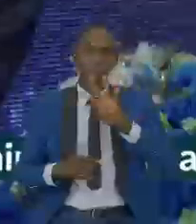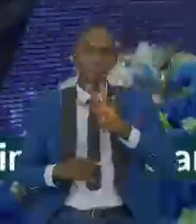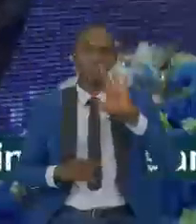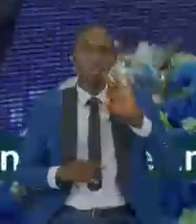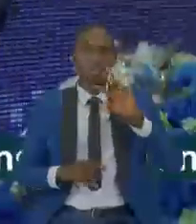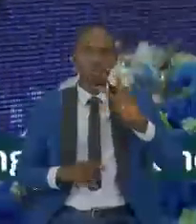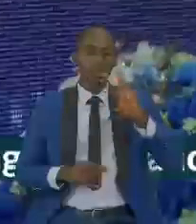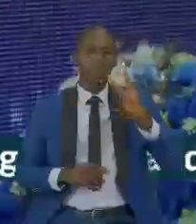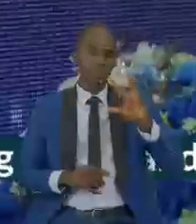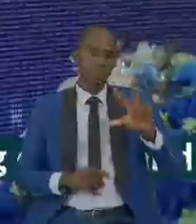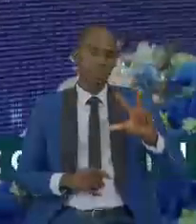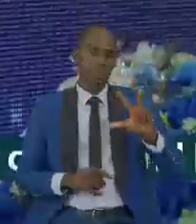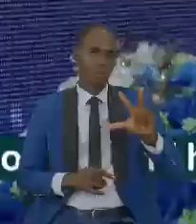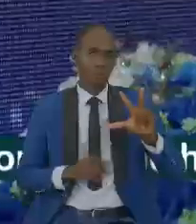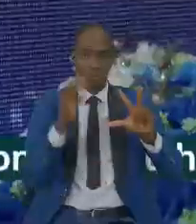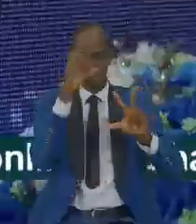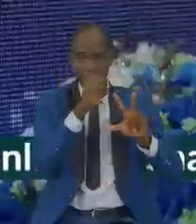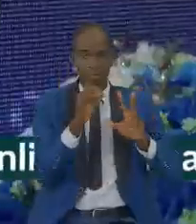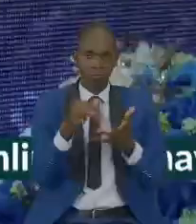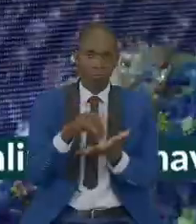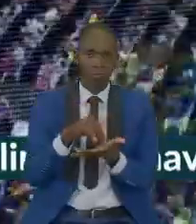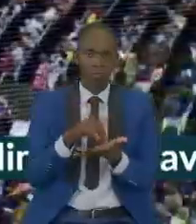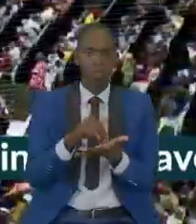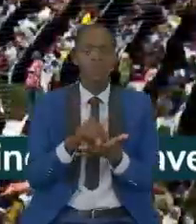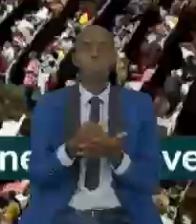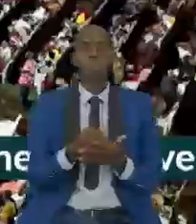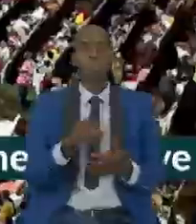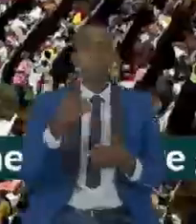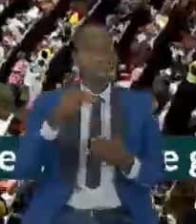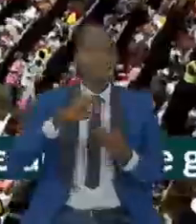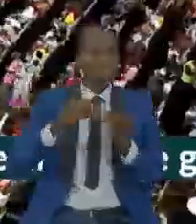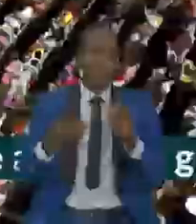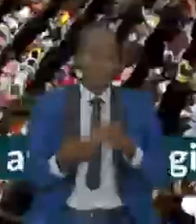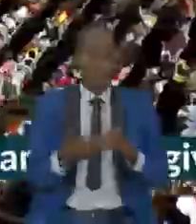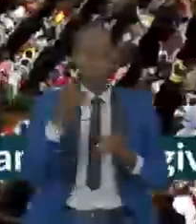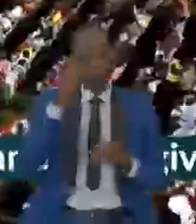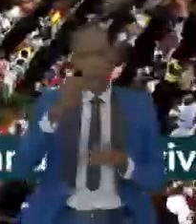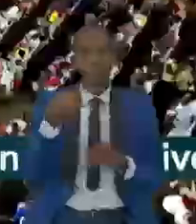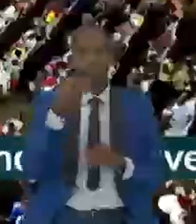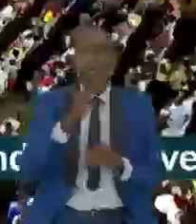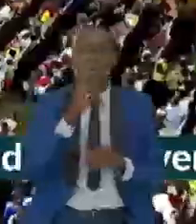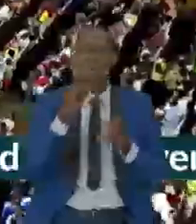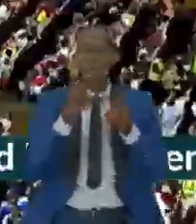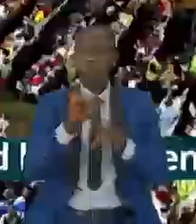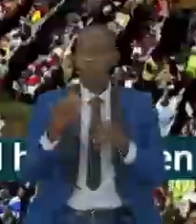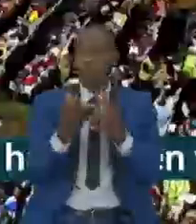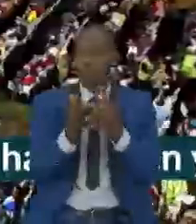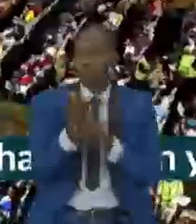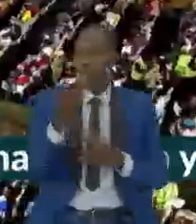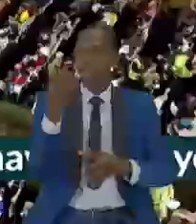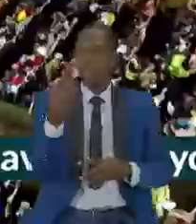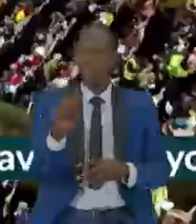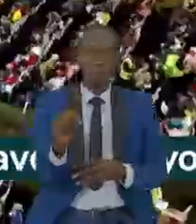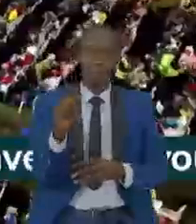915-444-9263. I repeat it again. Those on radio or television, you just gave your life to Christ,